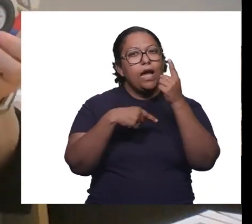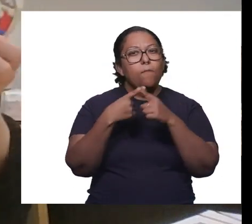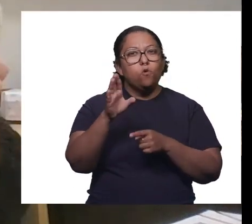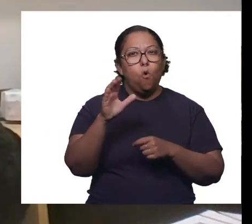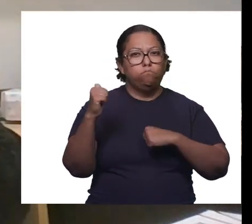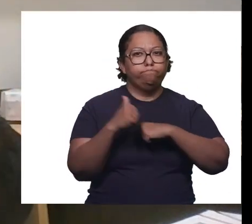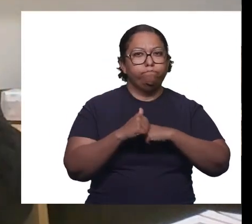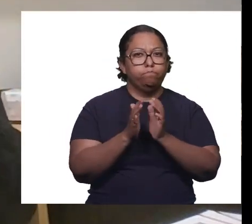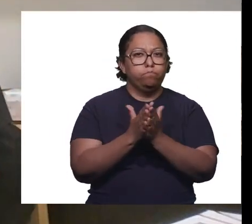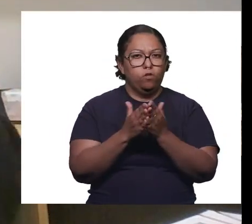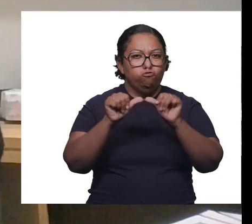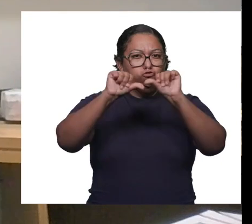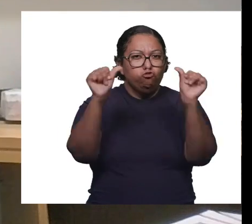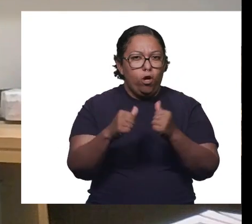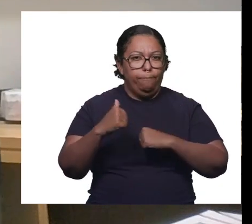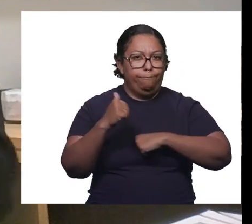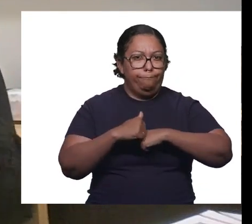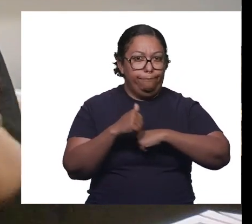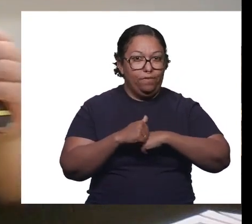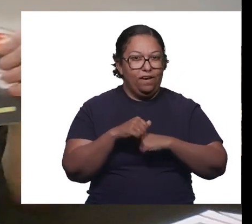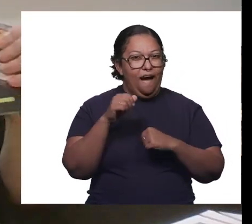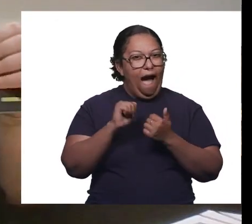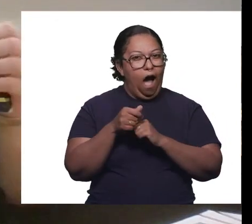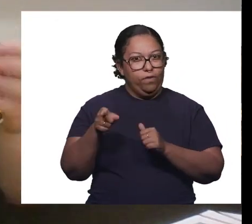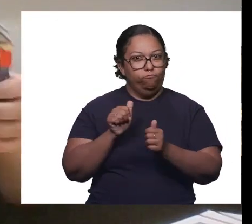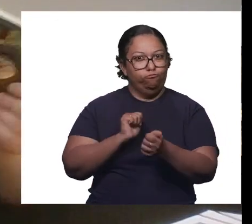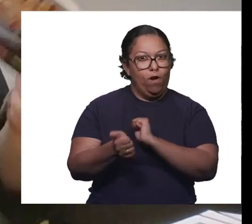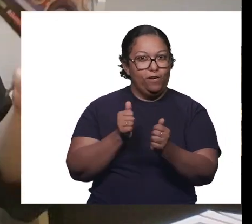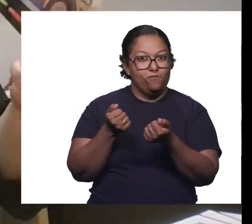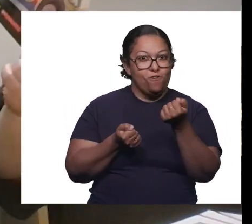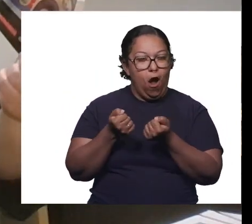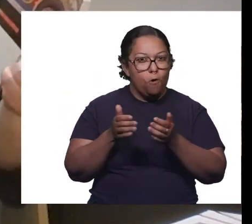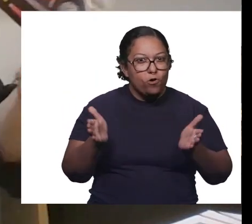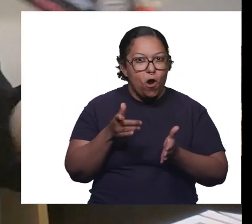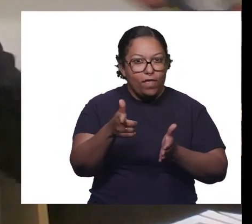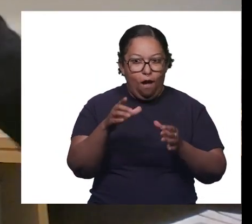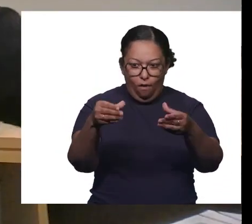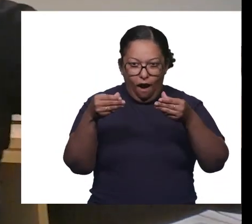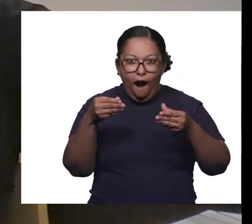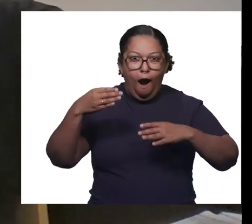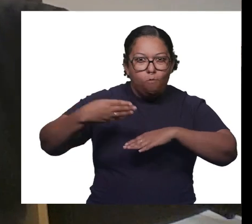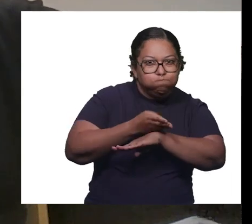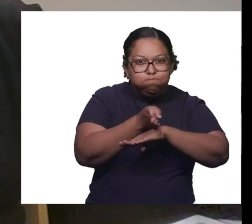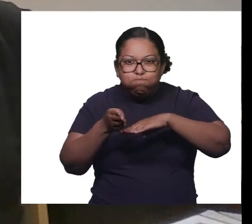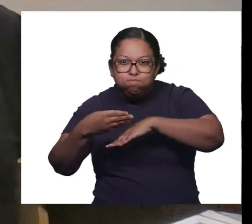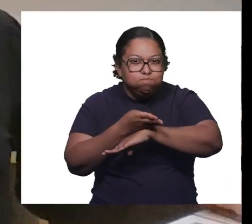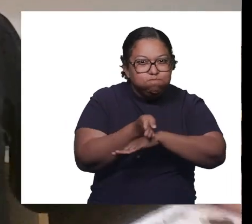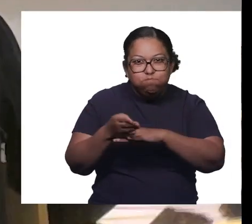this race car will encourage those children to kind of run it along the floor and using their imagination.